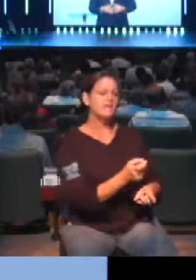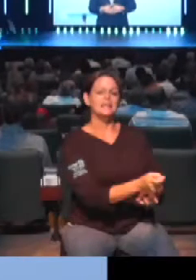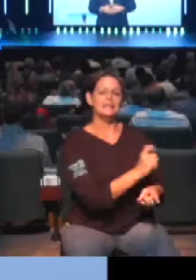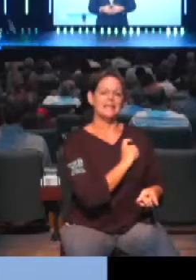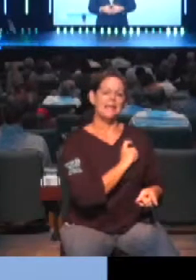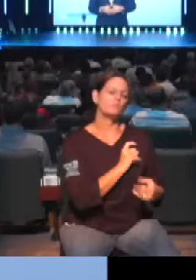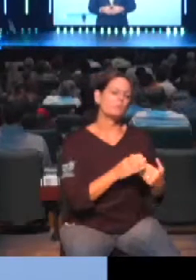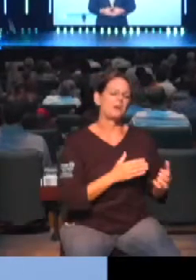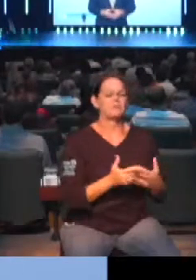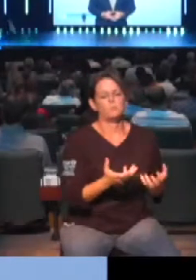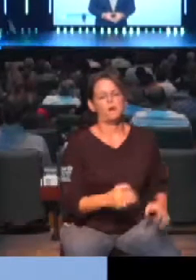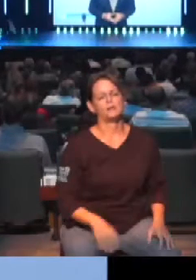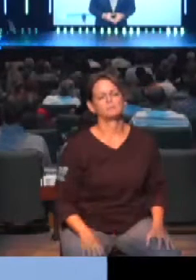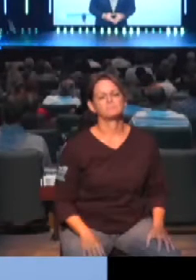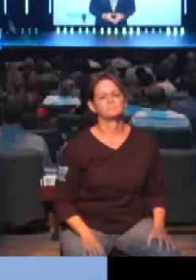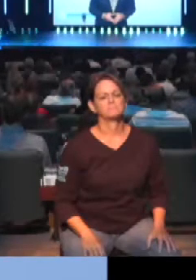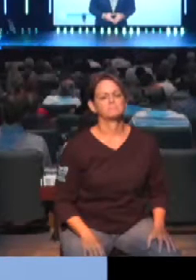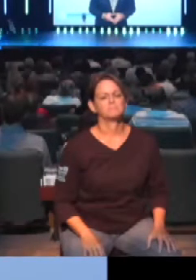wanted.